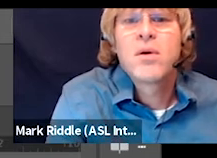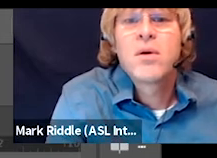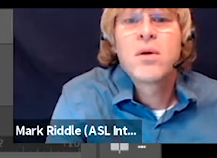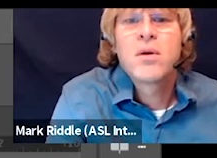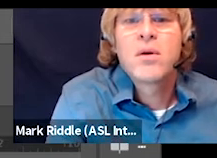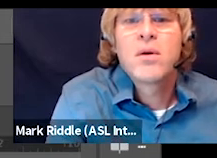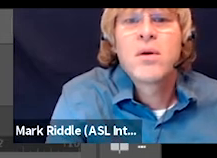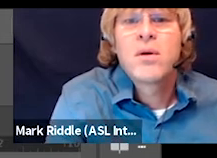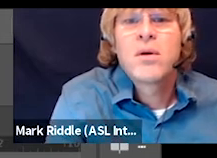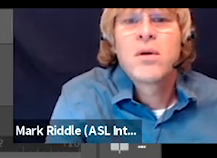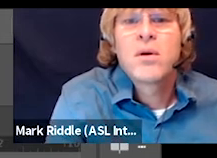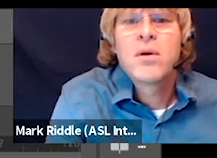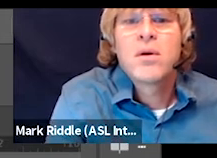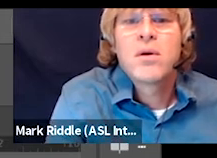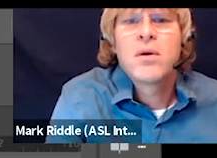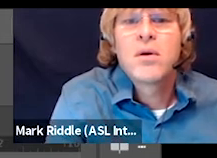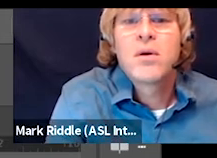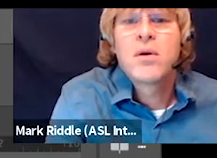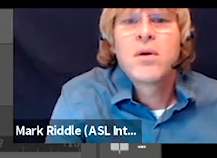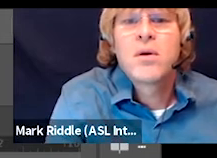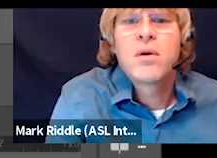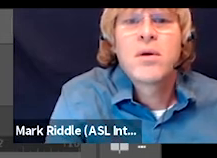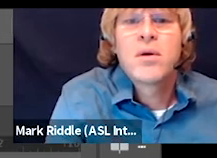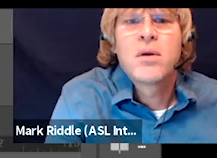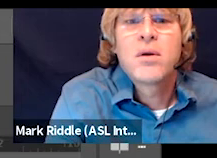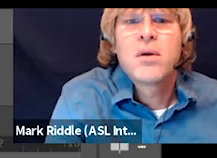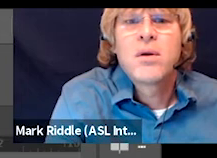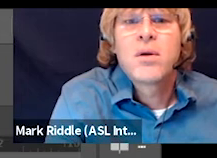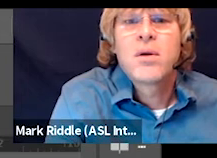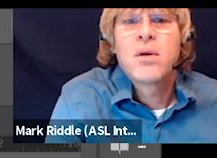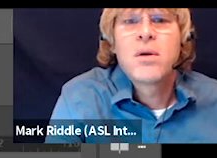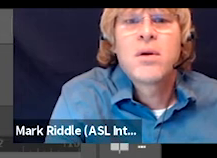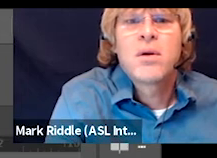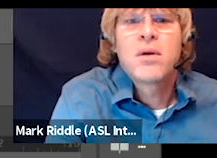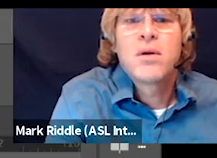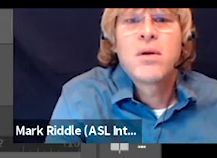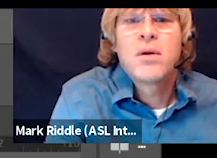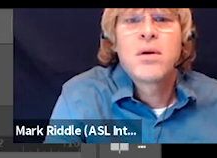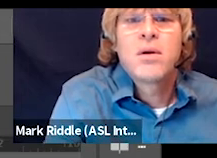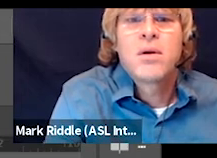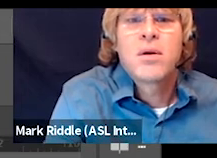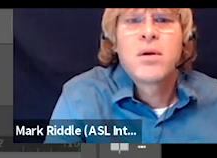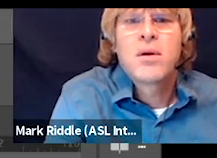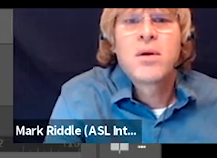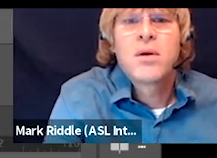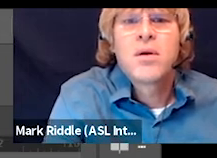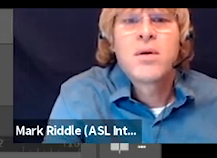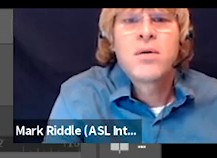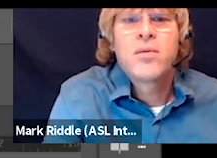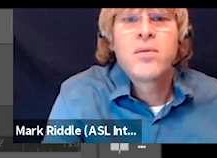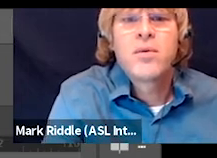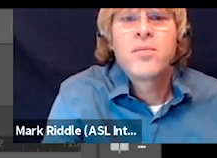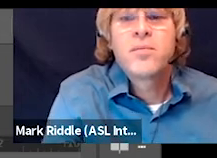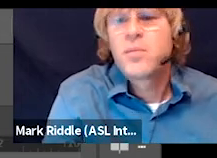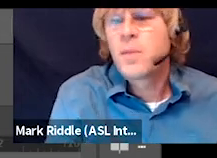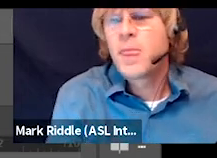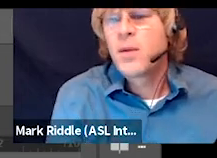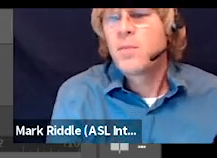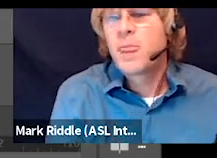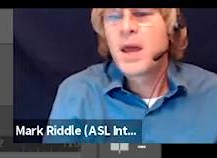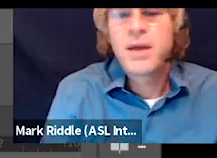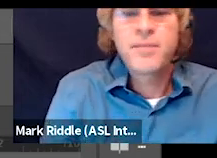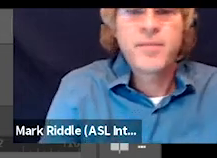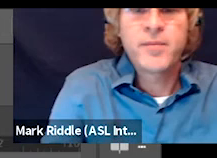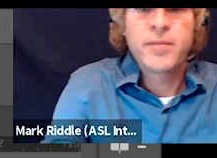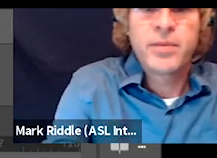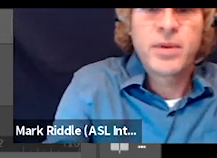it immediately in Photoshop. And by the way, if you have images that open in preview and